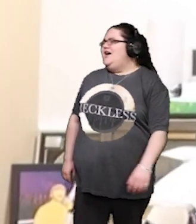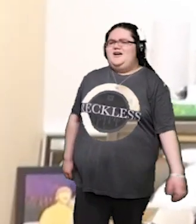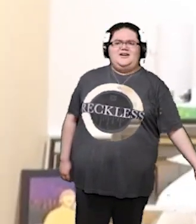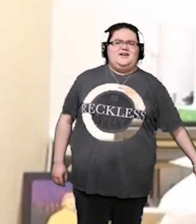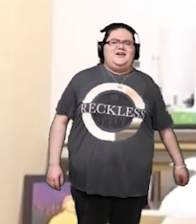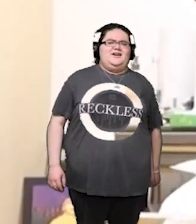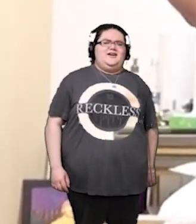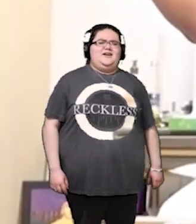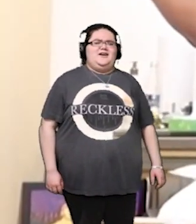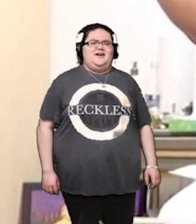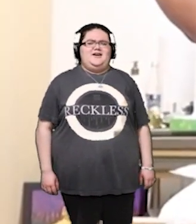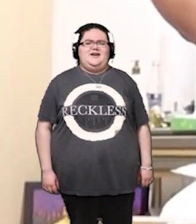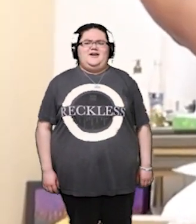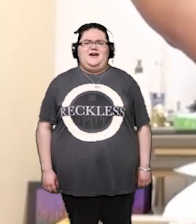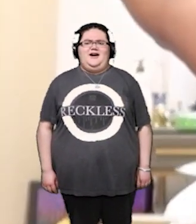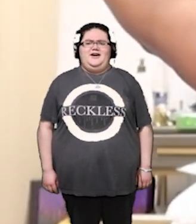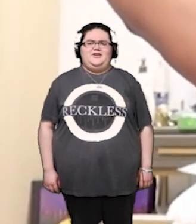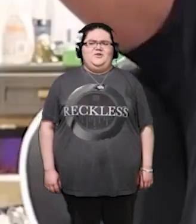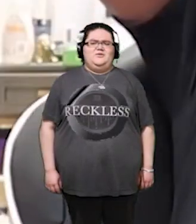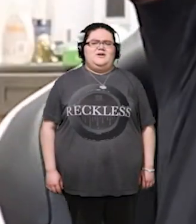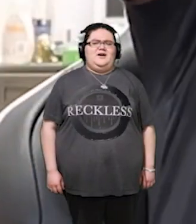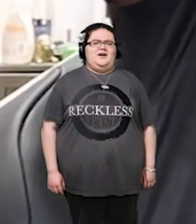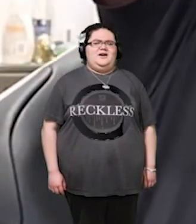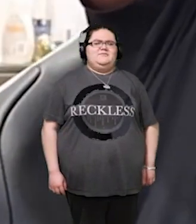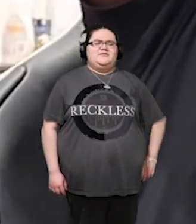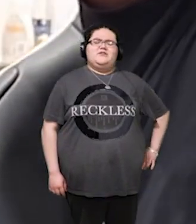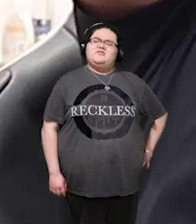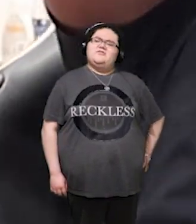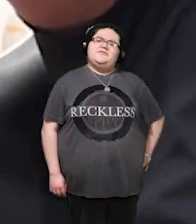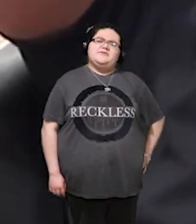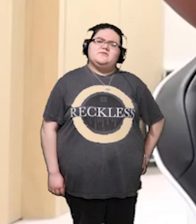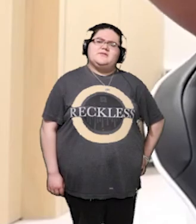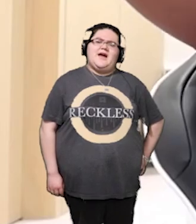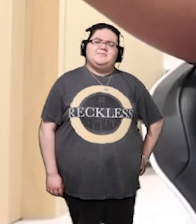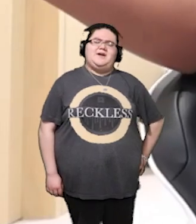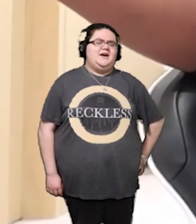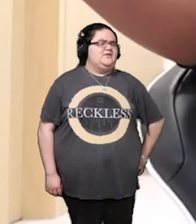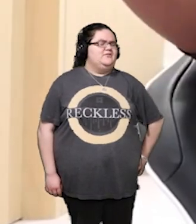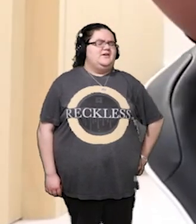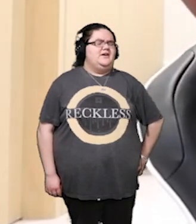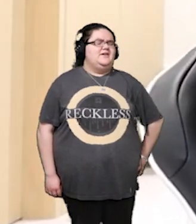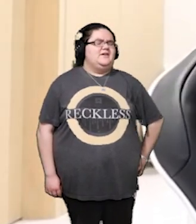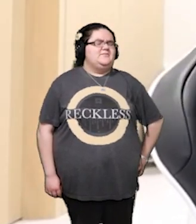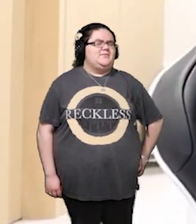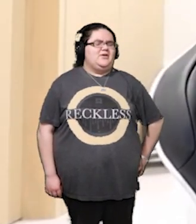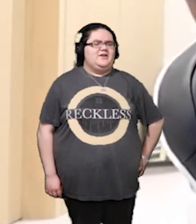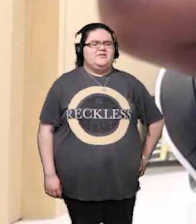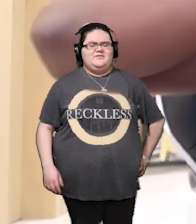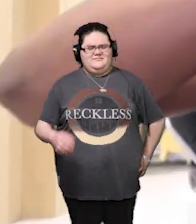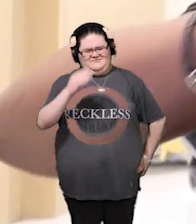Why'd you let everyone know everything, bro? I don't... I'm so confused what's happened.